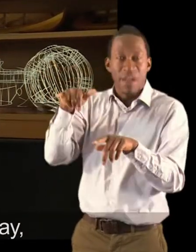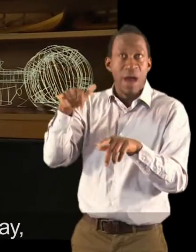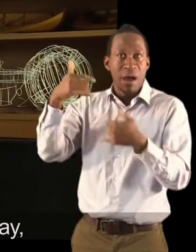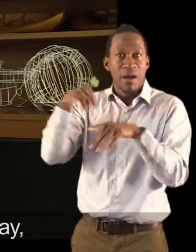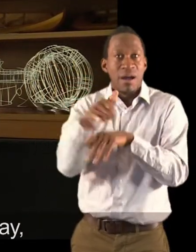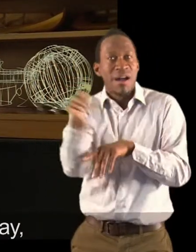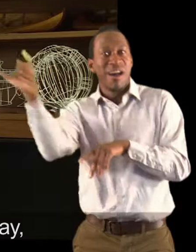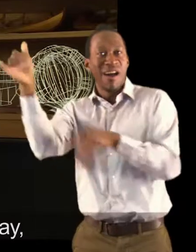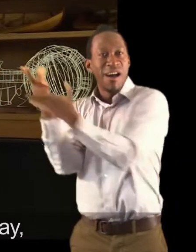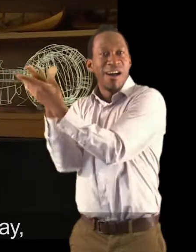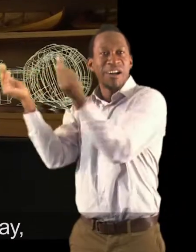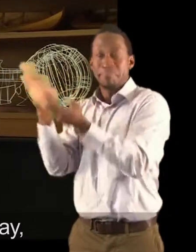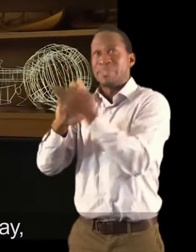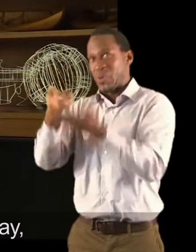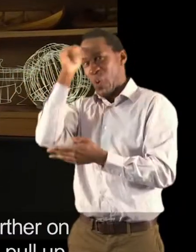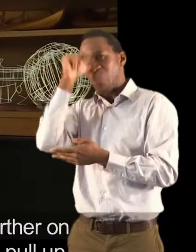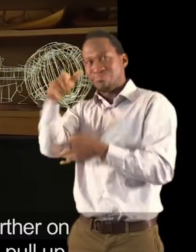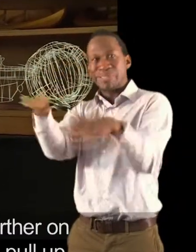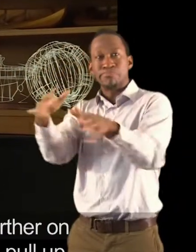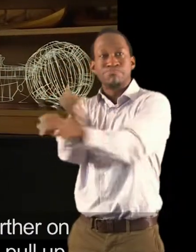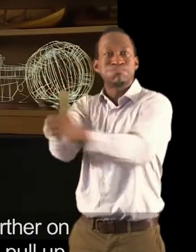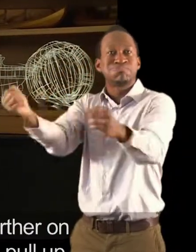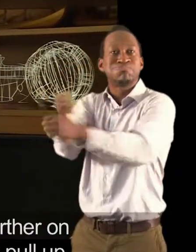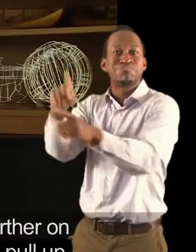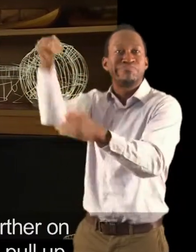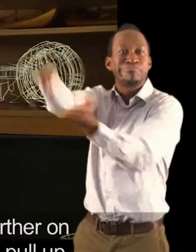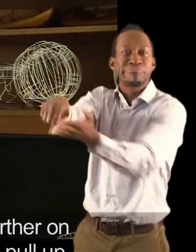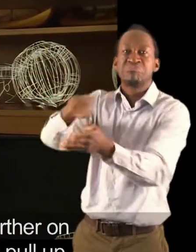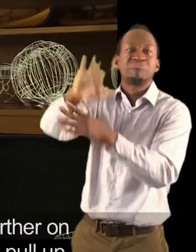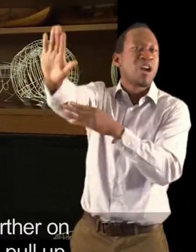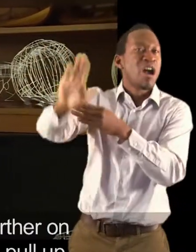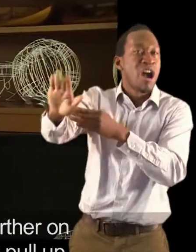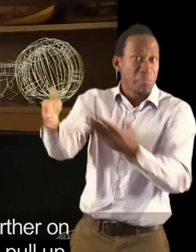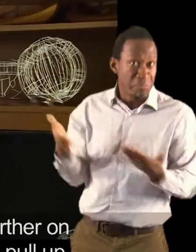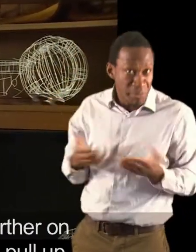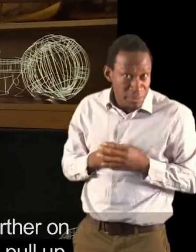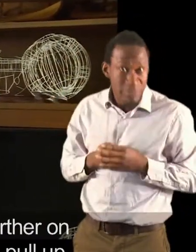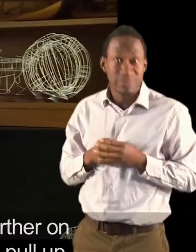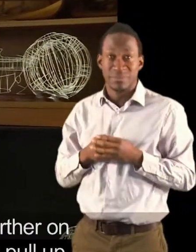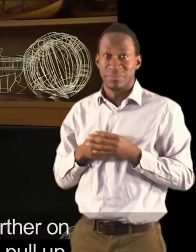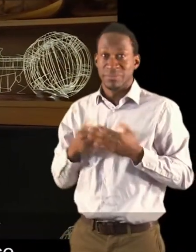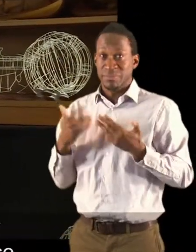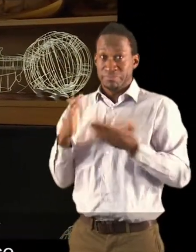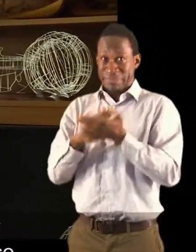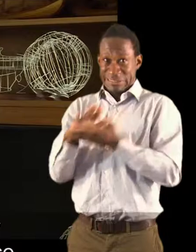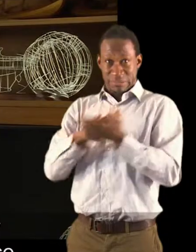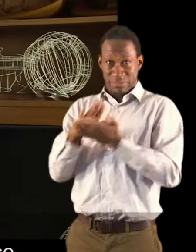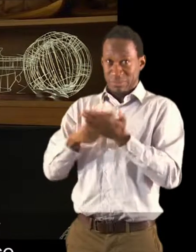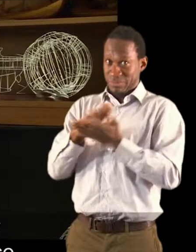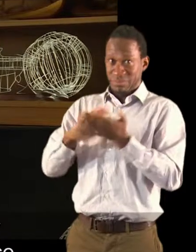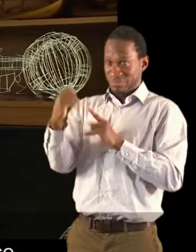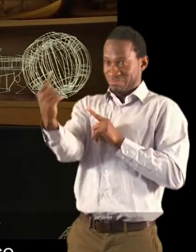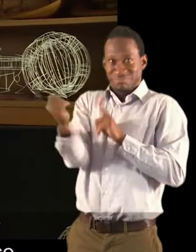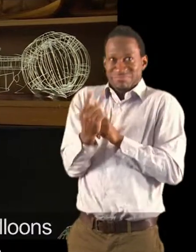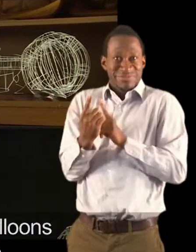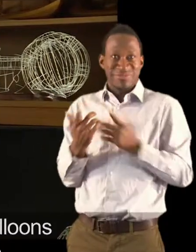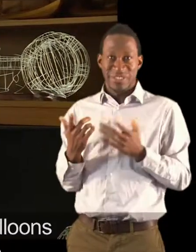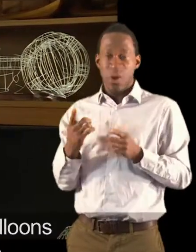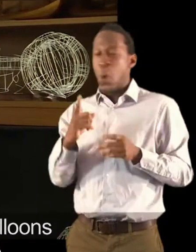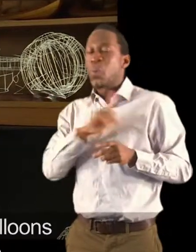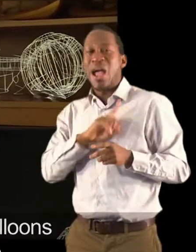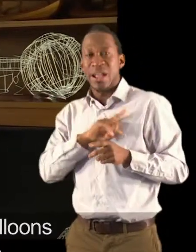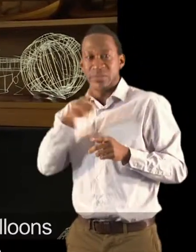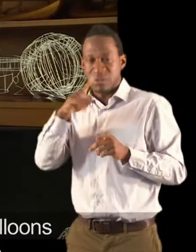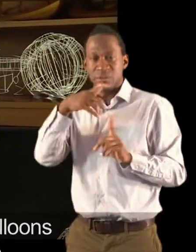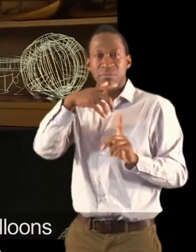But the bomb got away. He must have exploded further on, because the aircraft had to pull up. He couldn't go any further than the house because